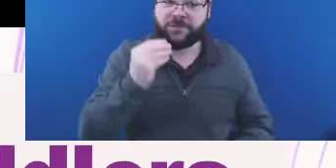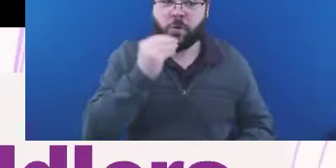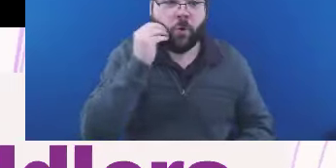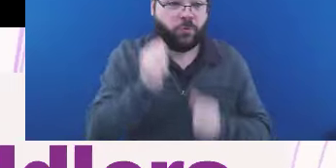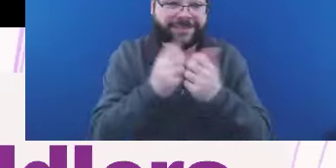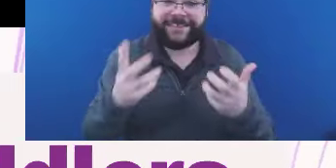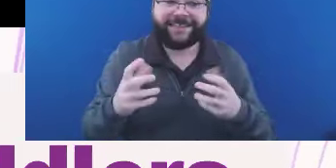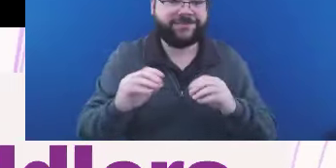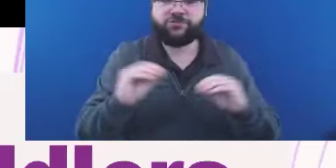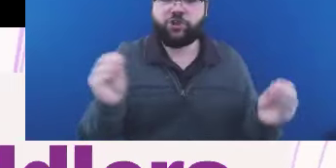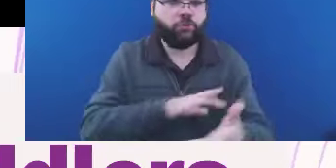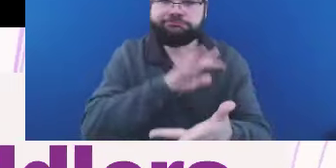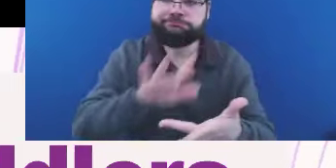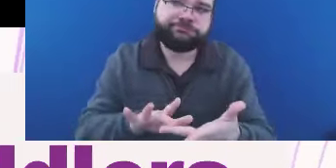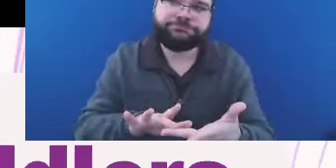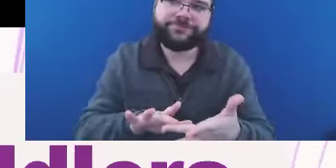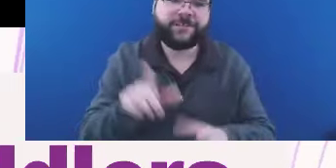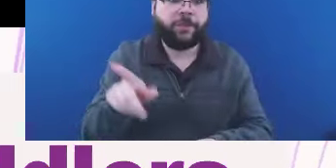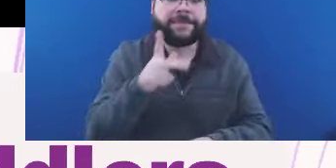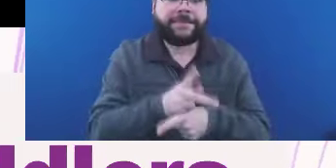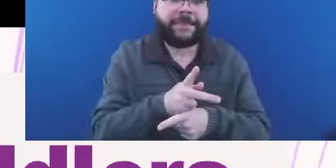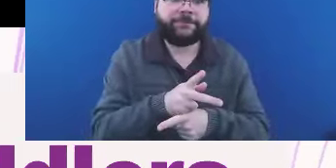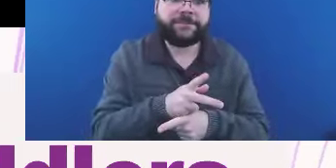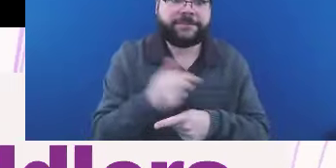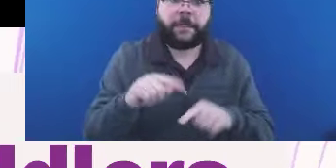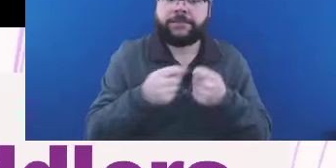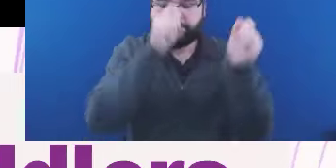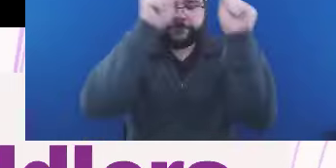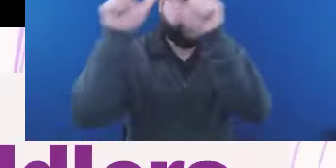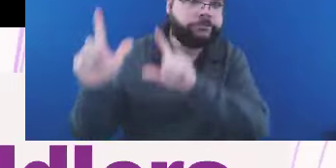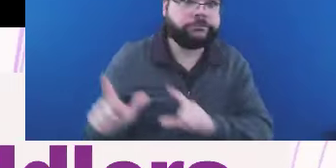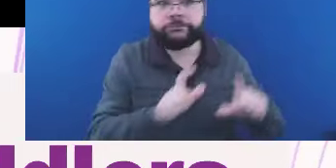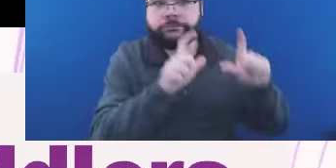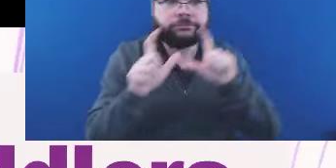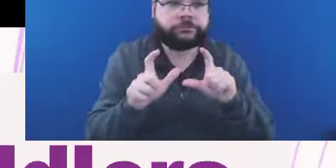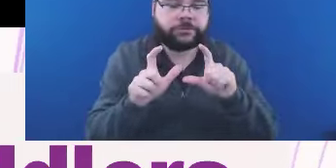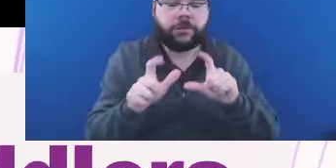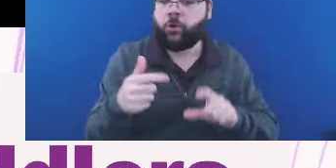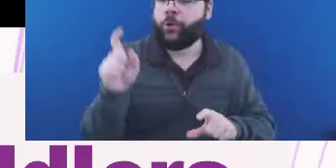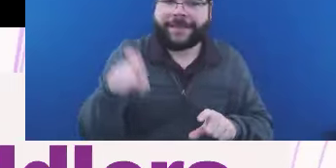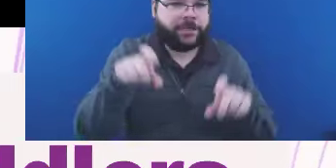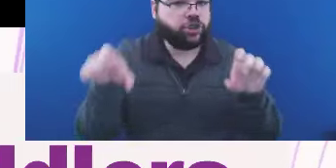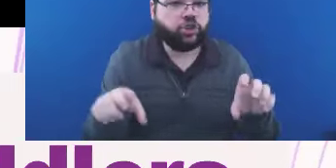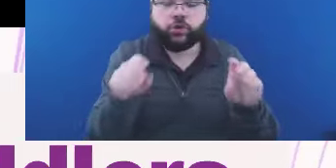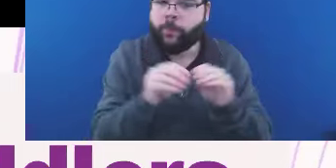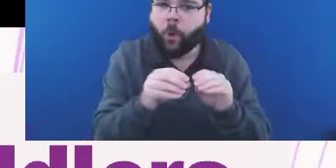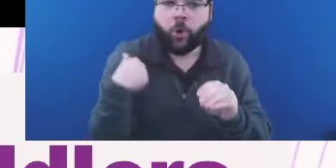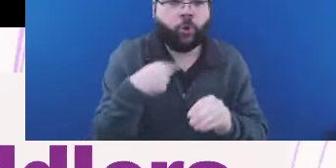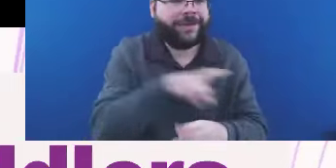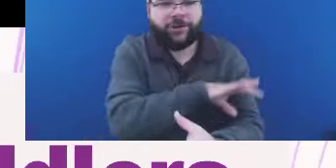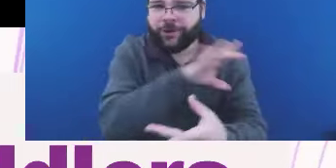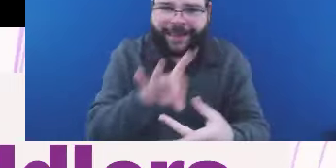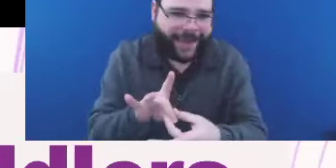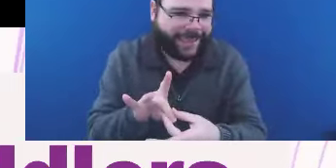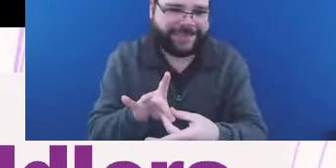reached. And this is what really keeps our team up at night. We have to do more. We have to get these children connected to the services